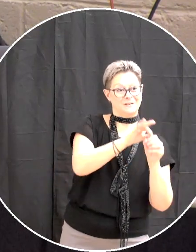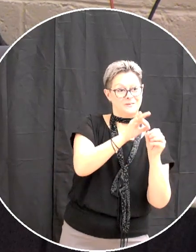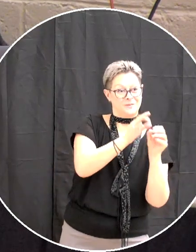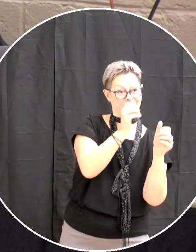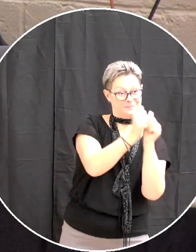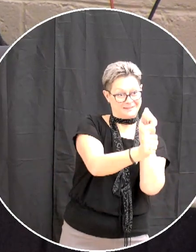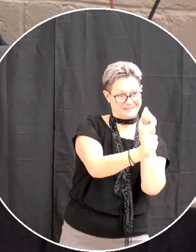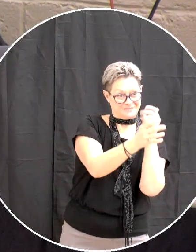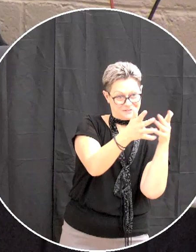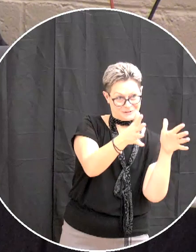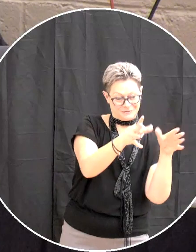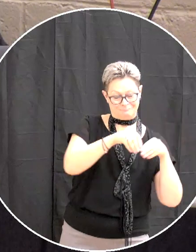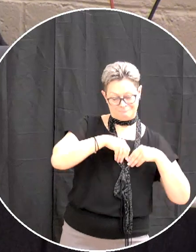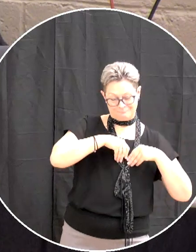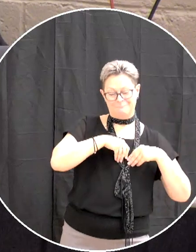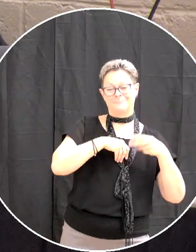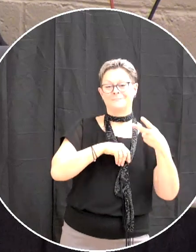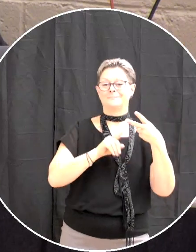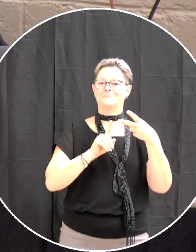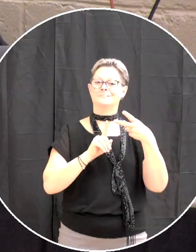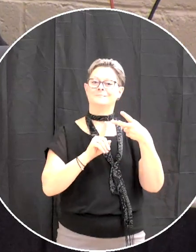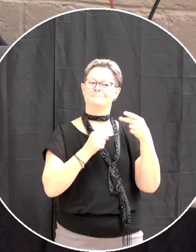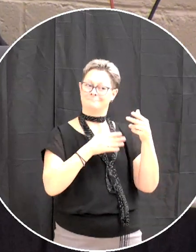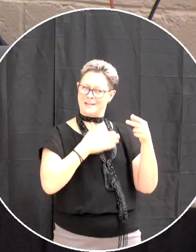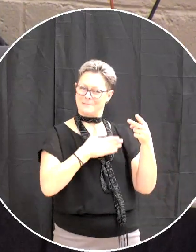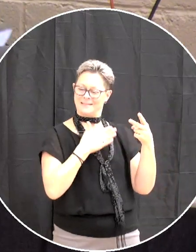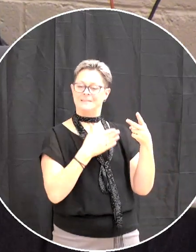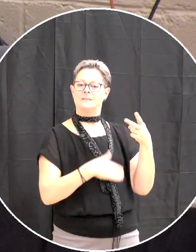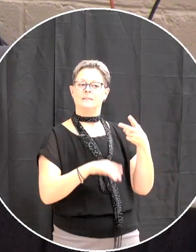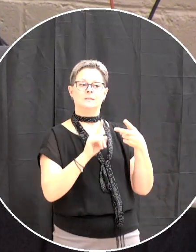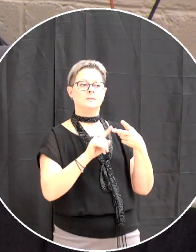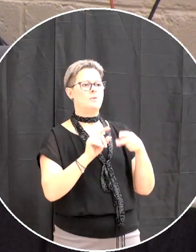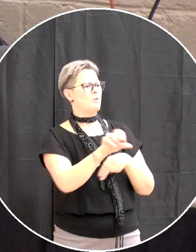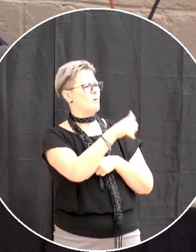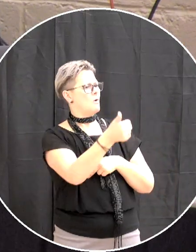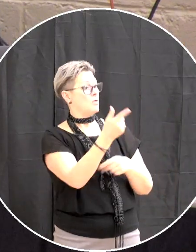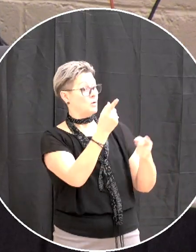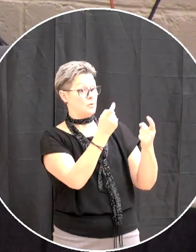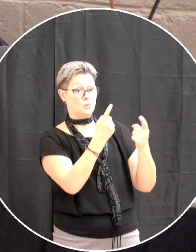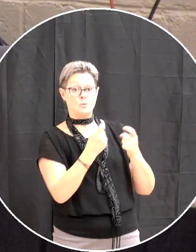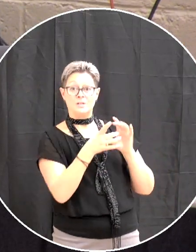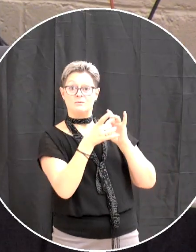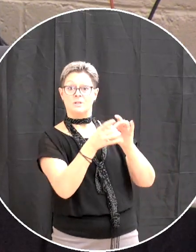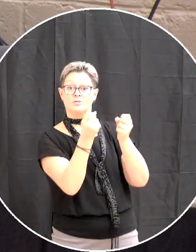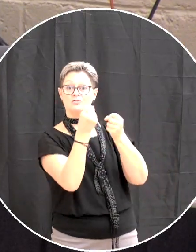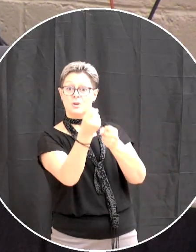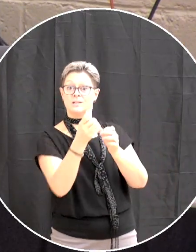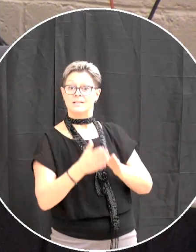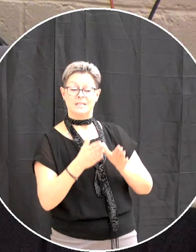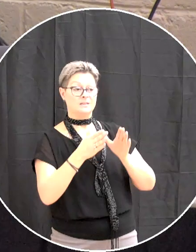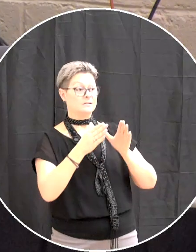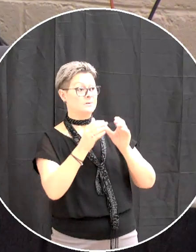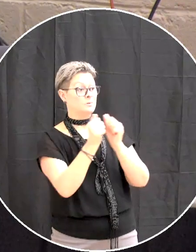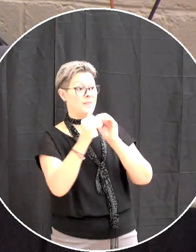that. And are there any questions from any of the trustees regarding any of the correspondence listed?